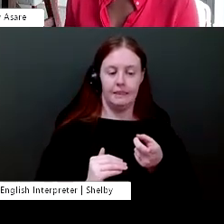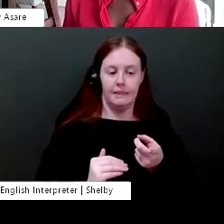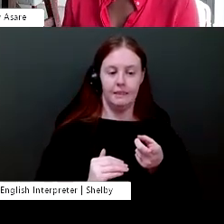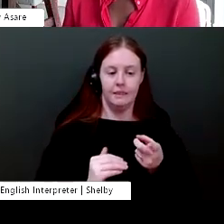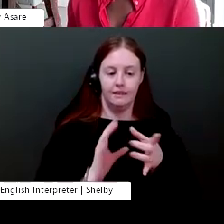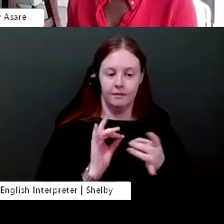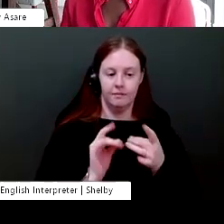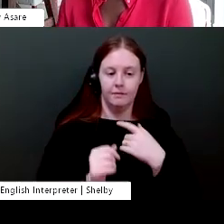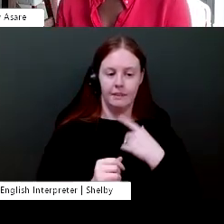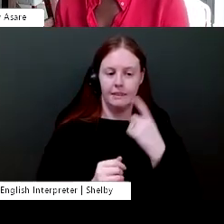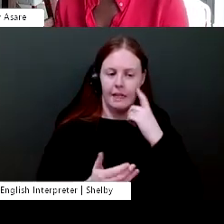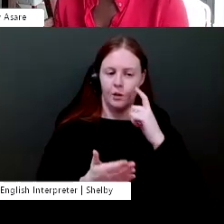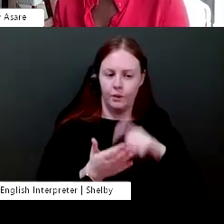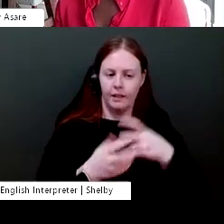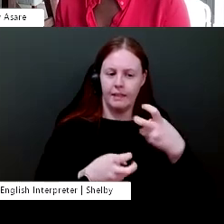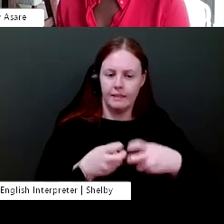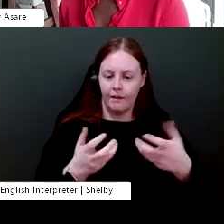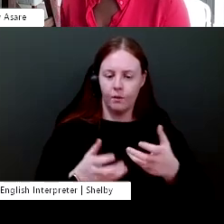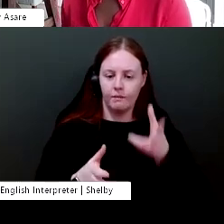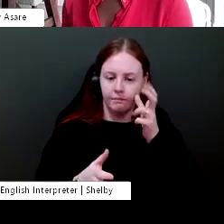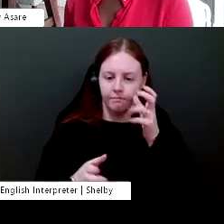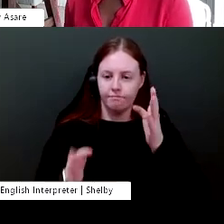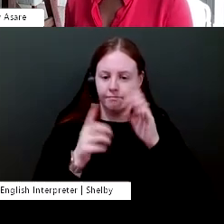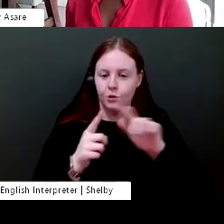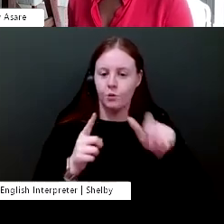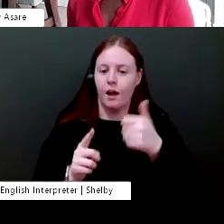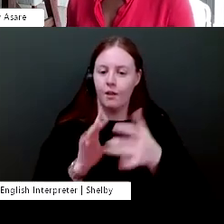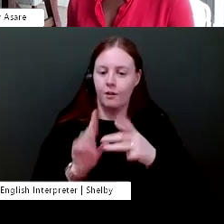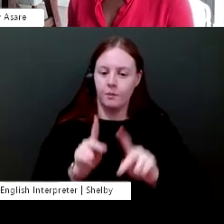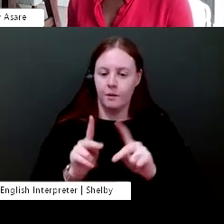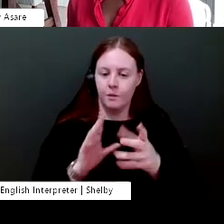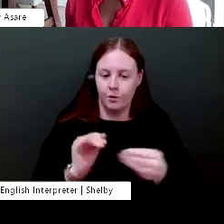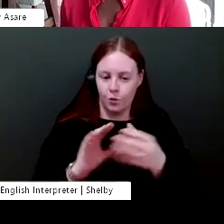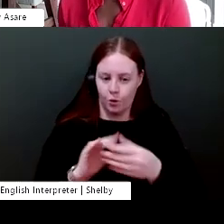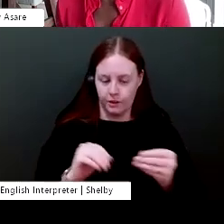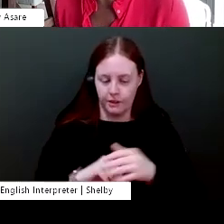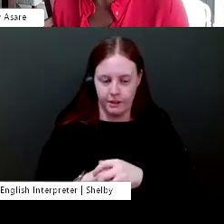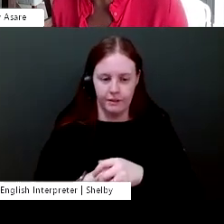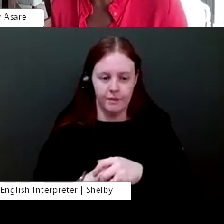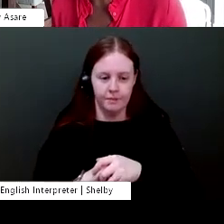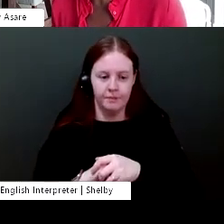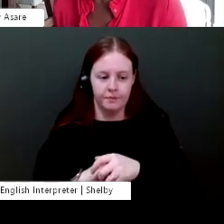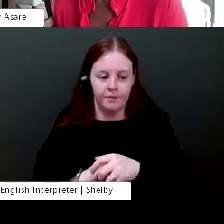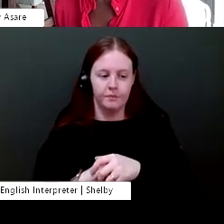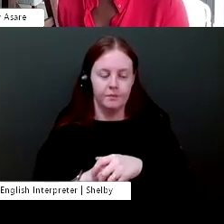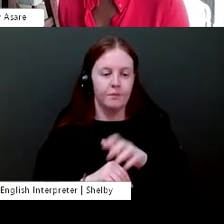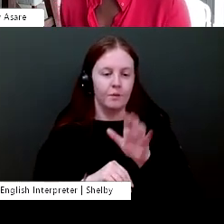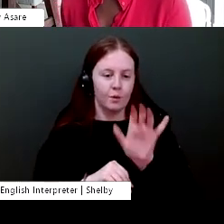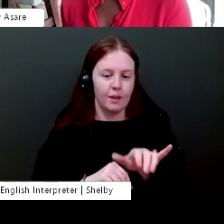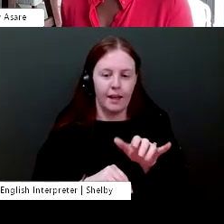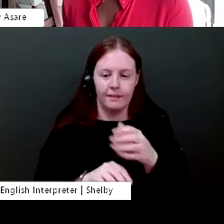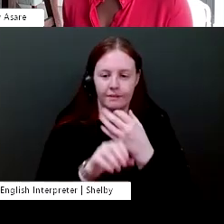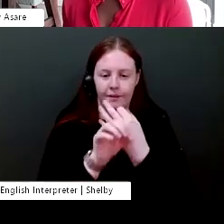people's stories. And so keeping in mind this feedback, really honing in